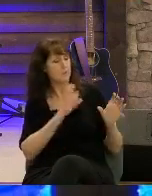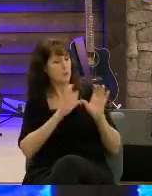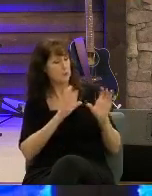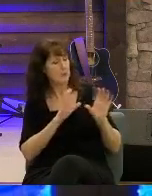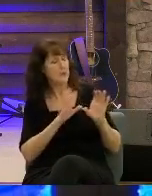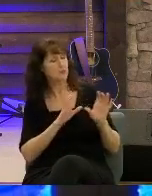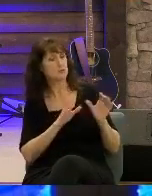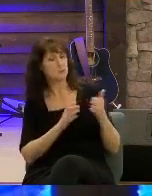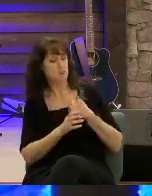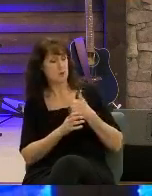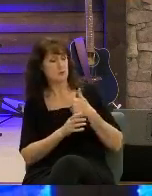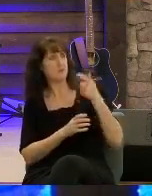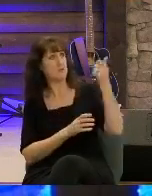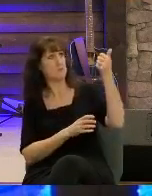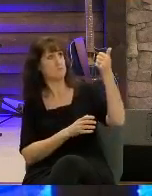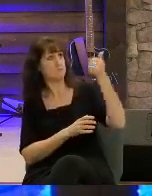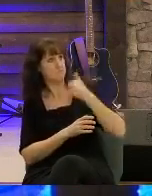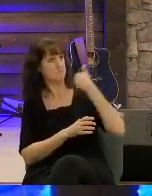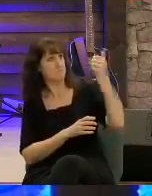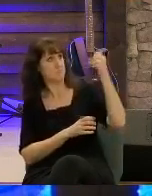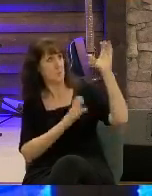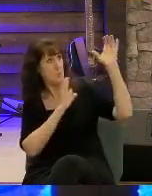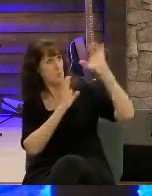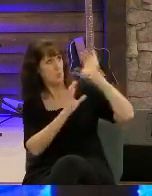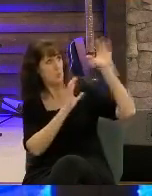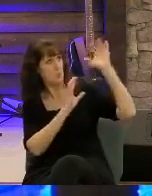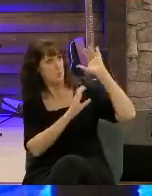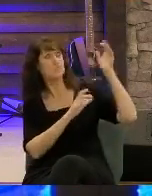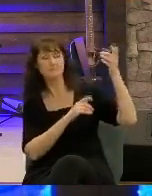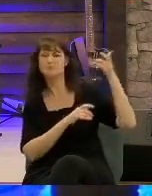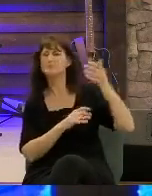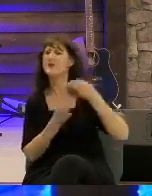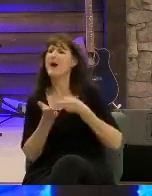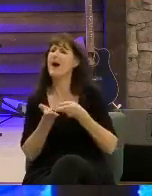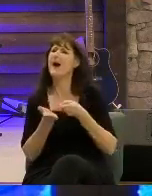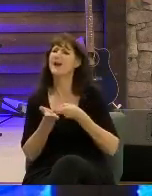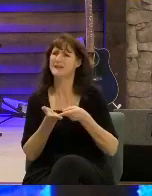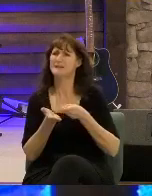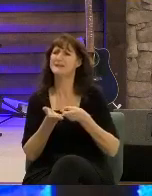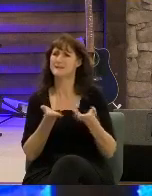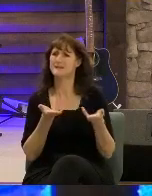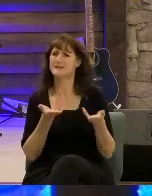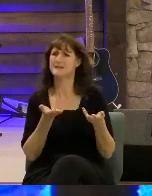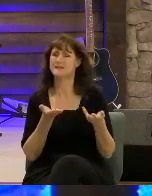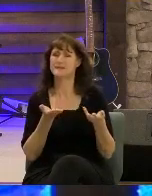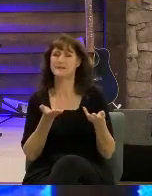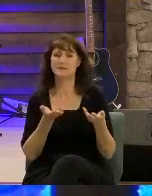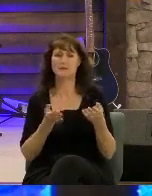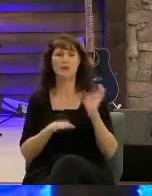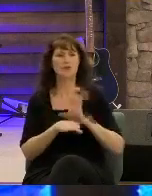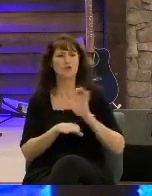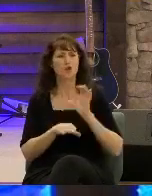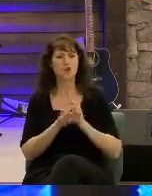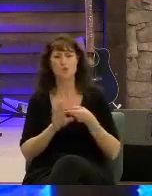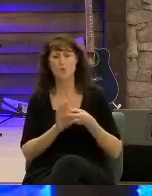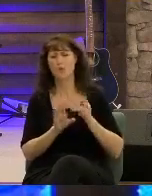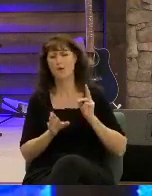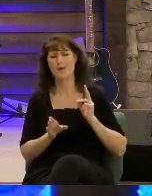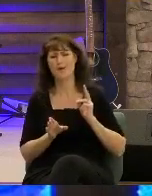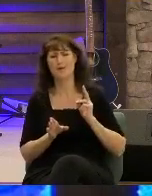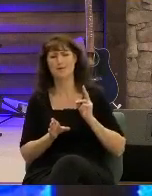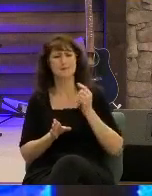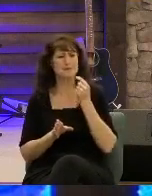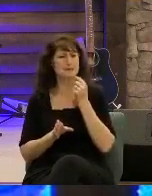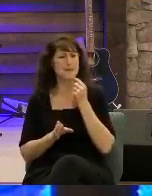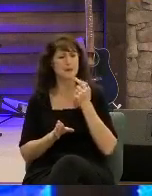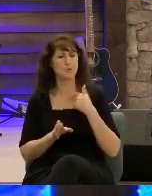between ourselves and Him, right? And be honest. The church has got to quit saying we are set